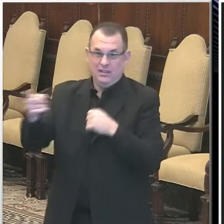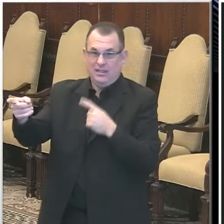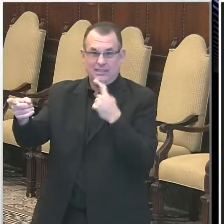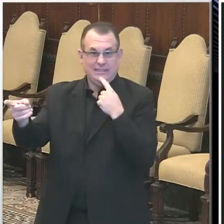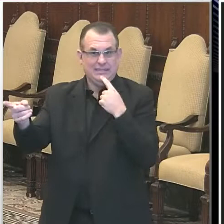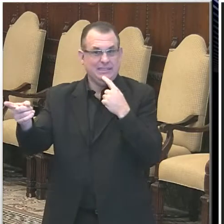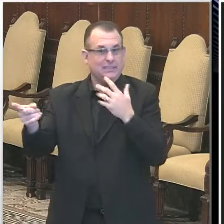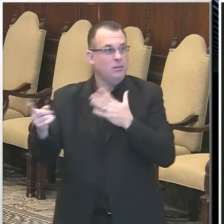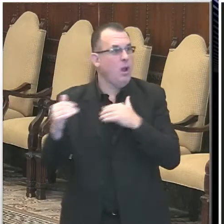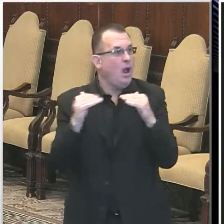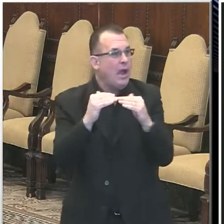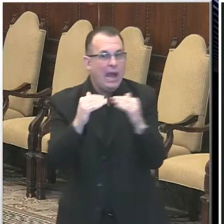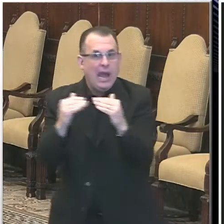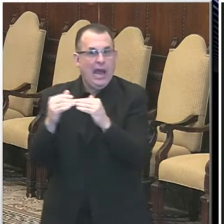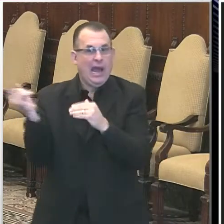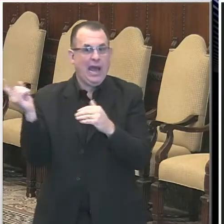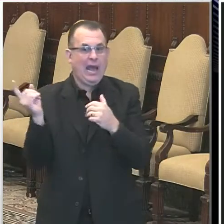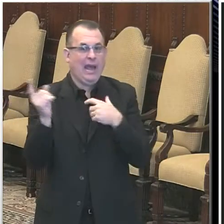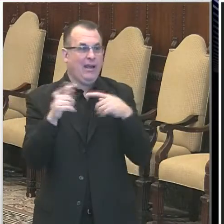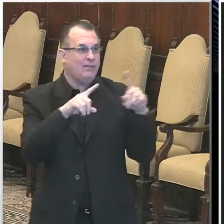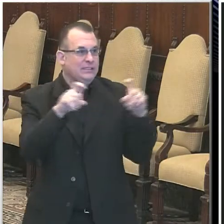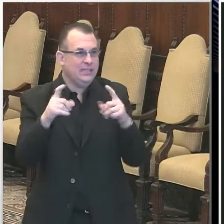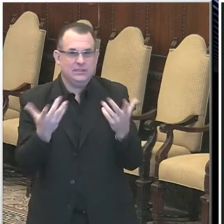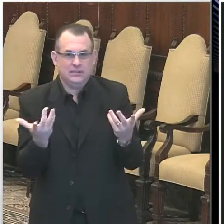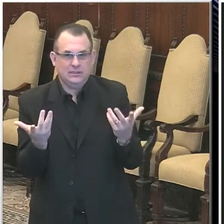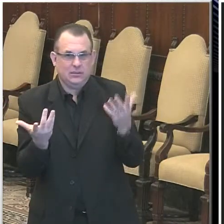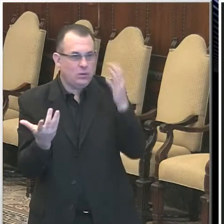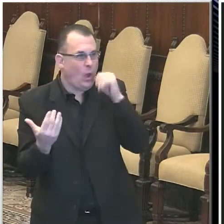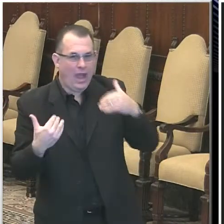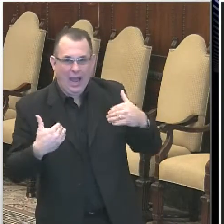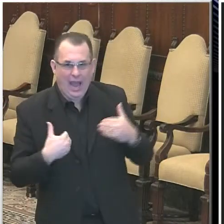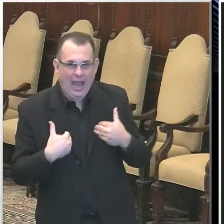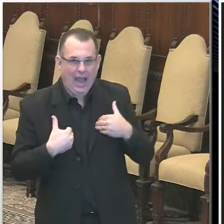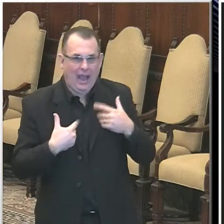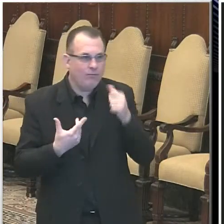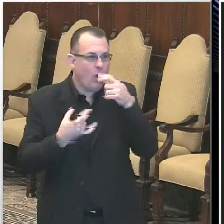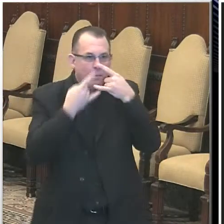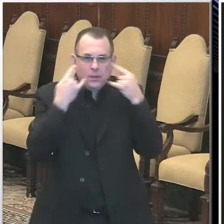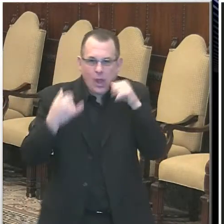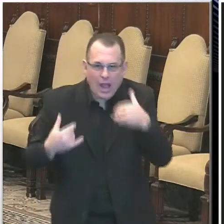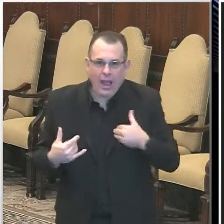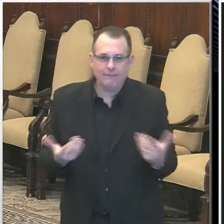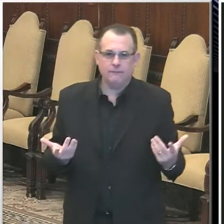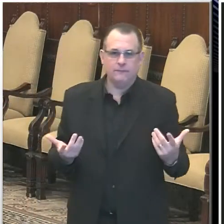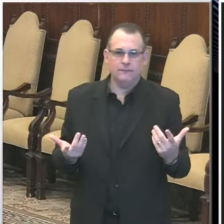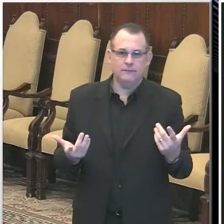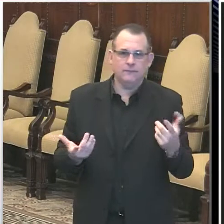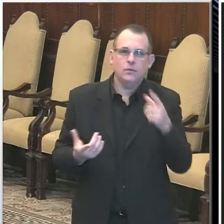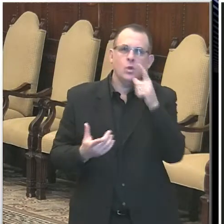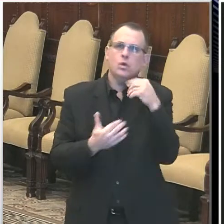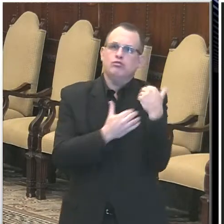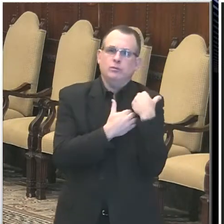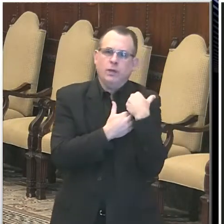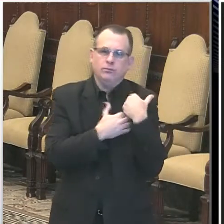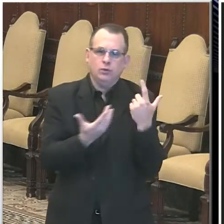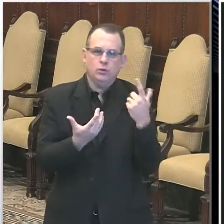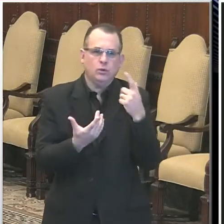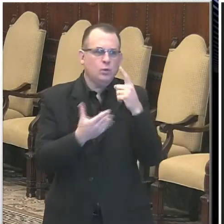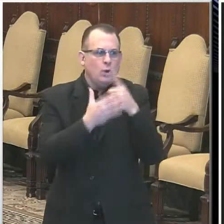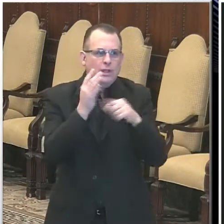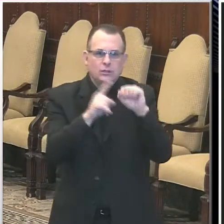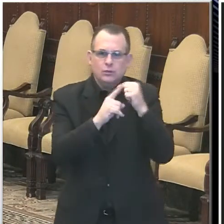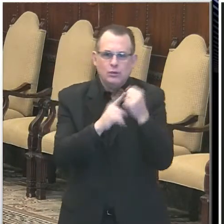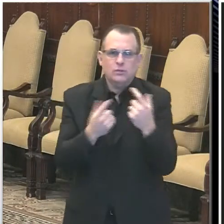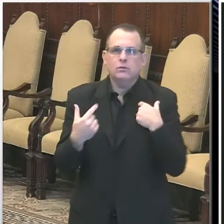gear. Commissioner, who's responsible for that? And what's the situation in the city? And what about your efforts to try to obtain